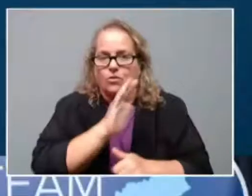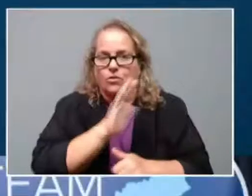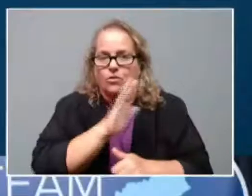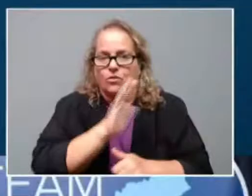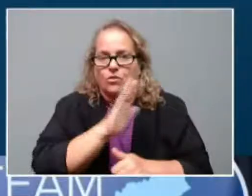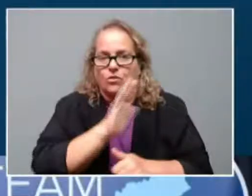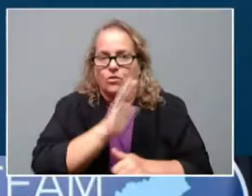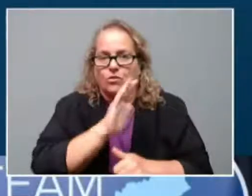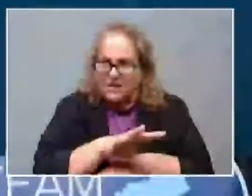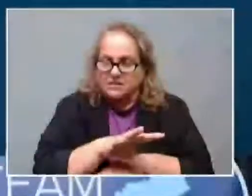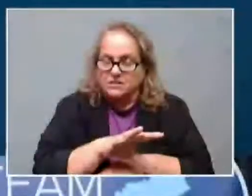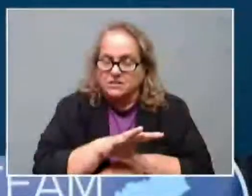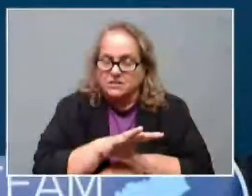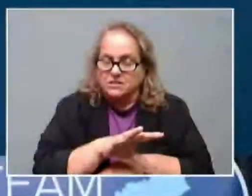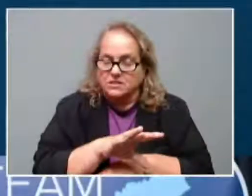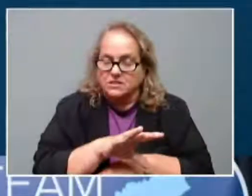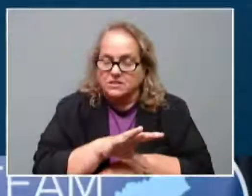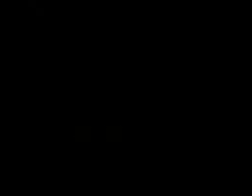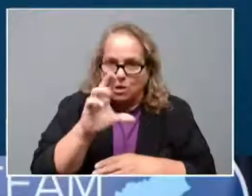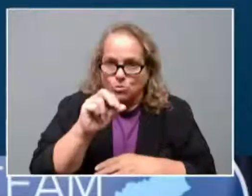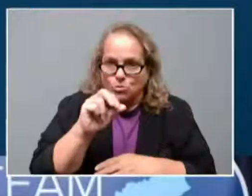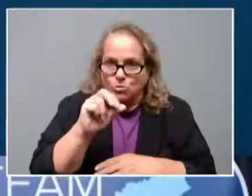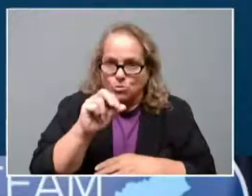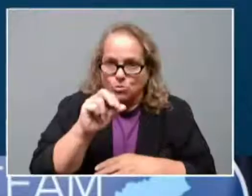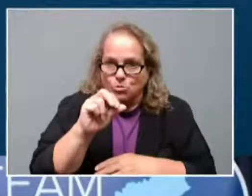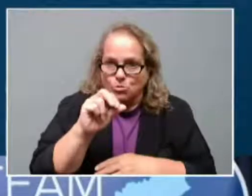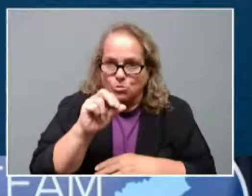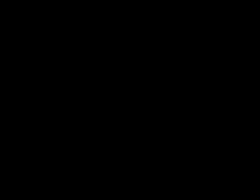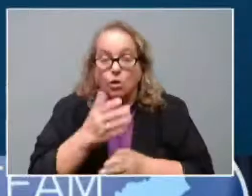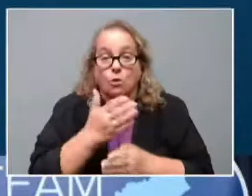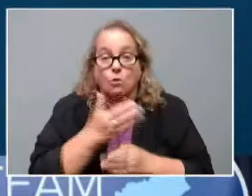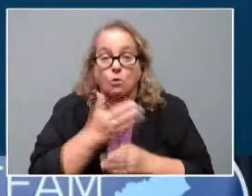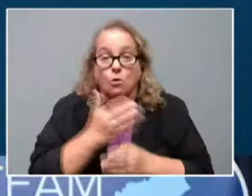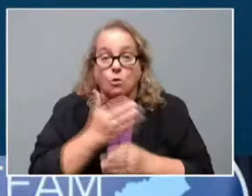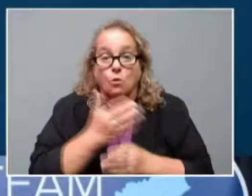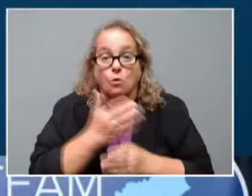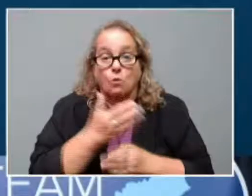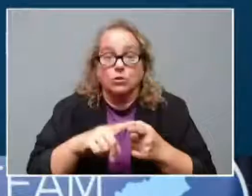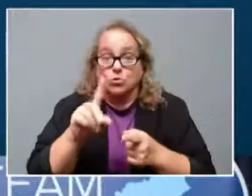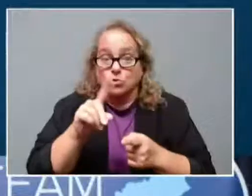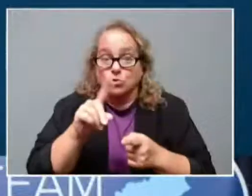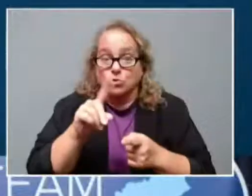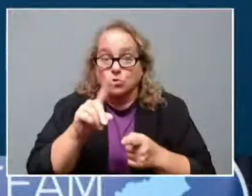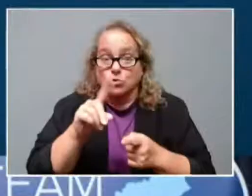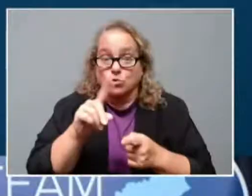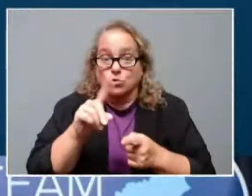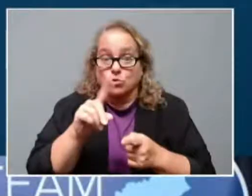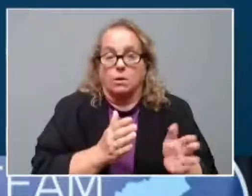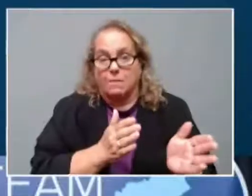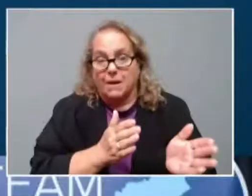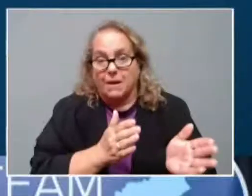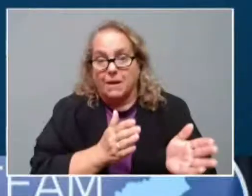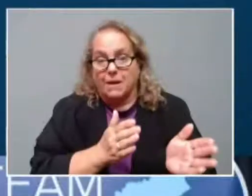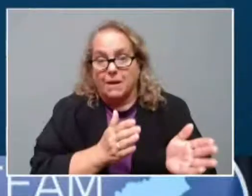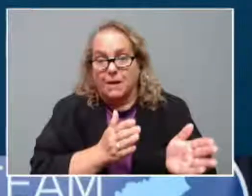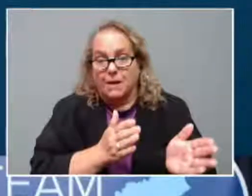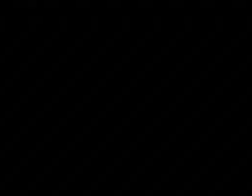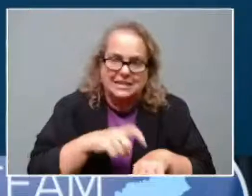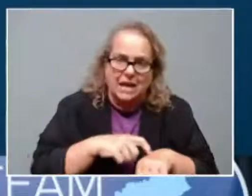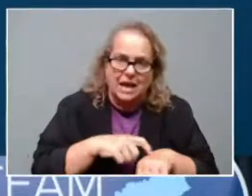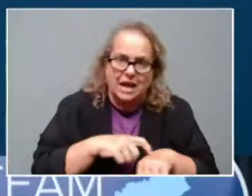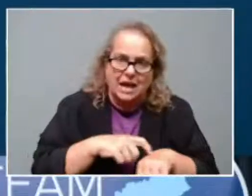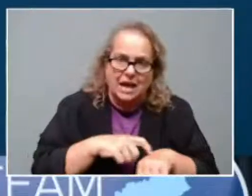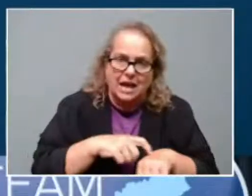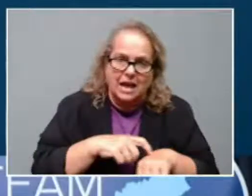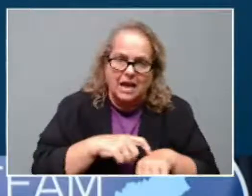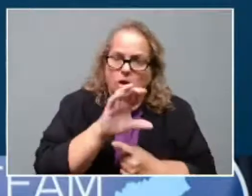important thing to do is to look and plan and take time, talk to the connector, talk to the agent, and have them help